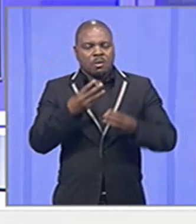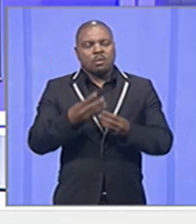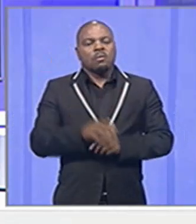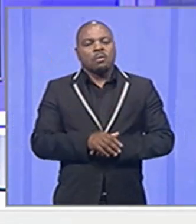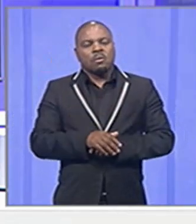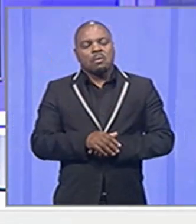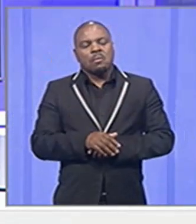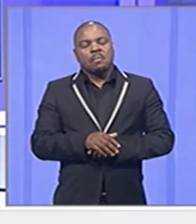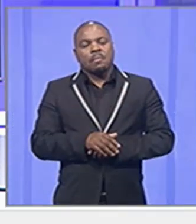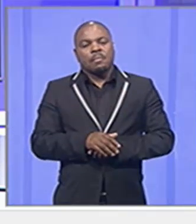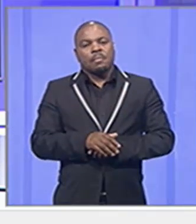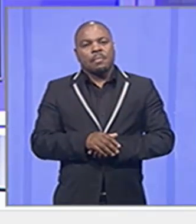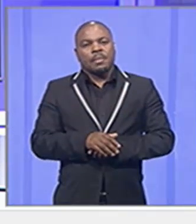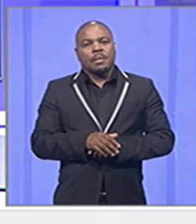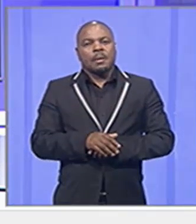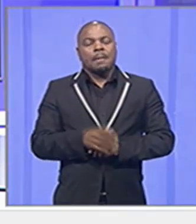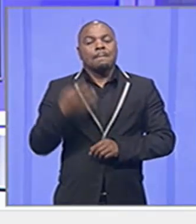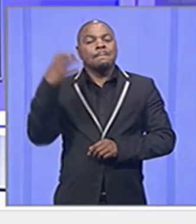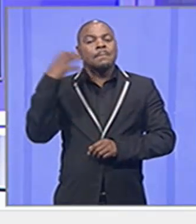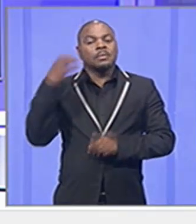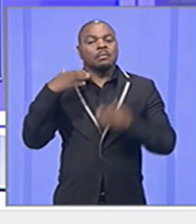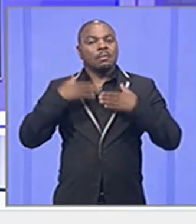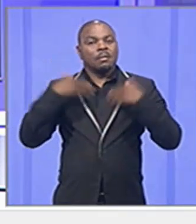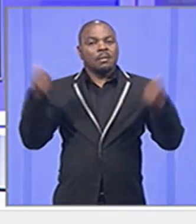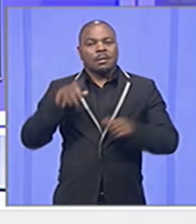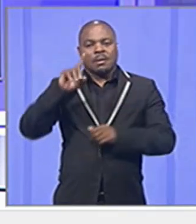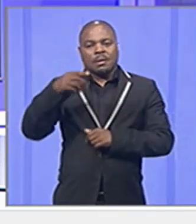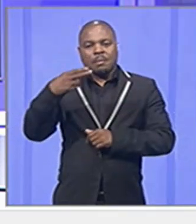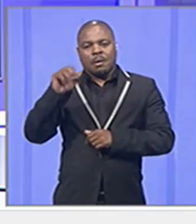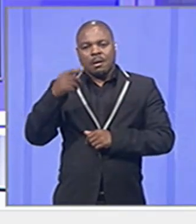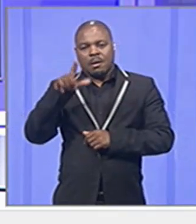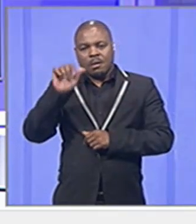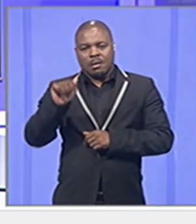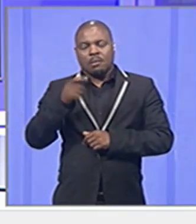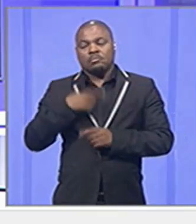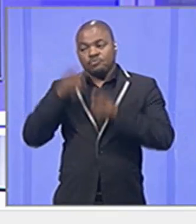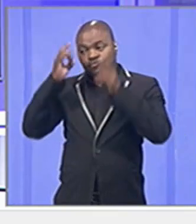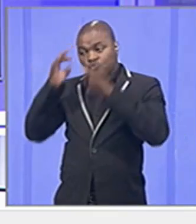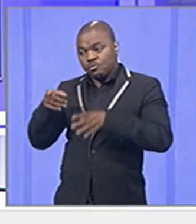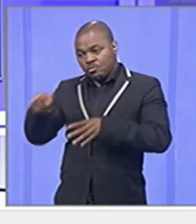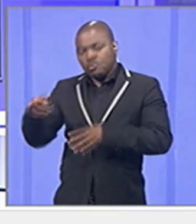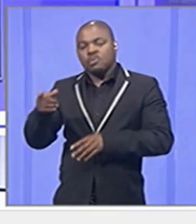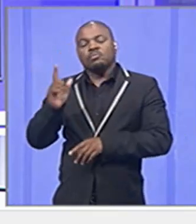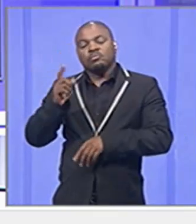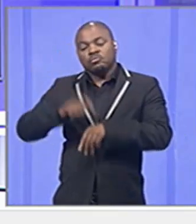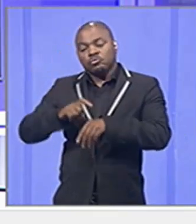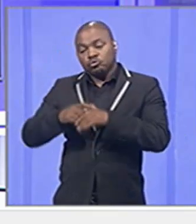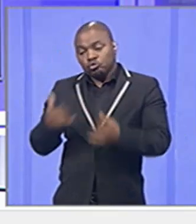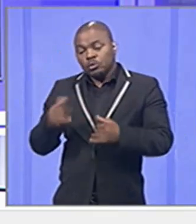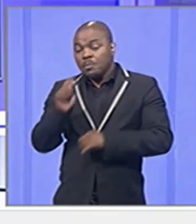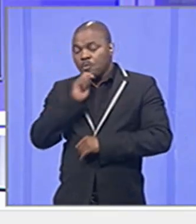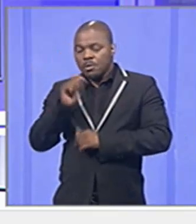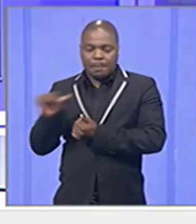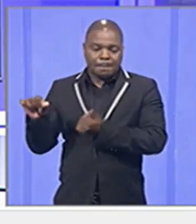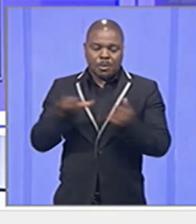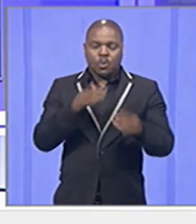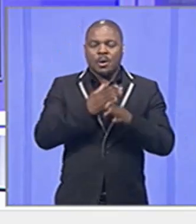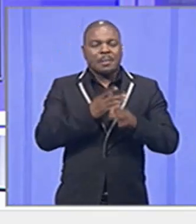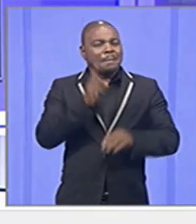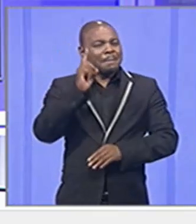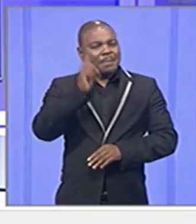boela mešomong. Tone ya maphelo ngaka Joe Phaahla o be a file maloko a nehao nako go fitlhela kgono mosong gore ba